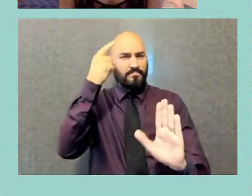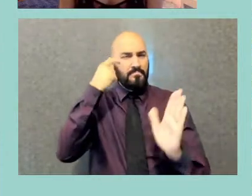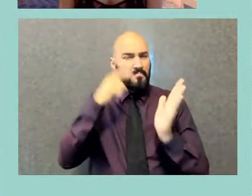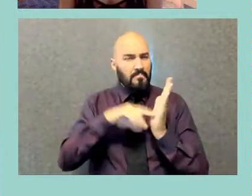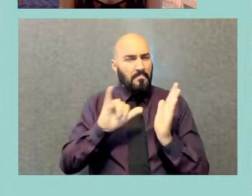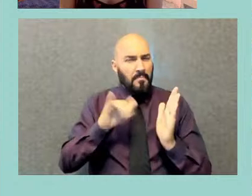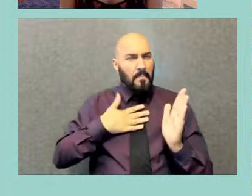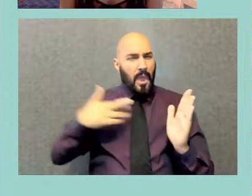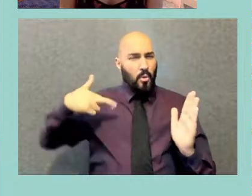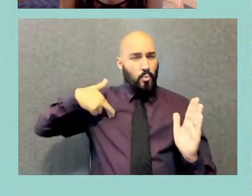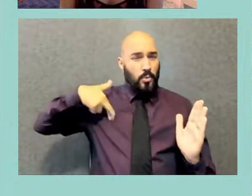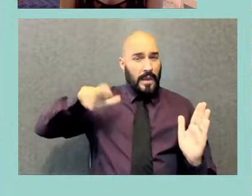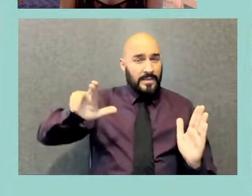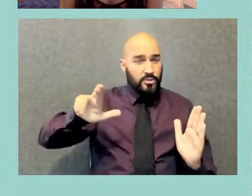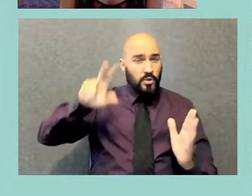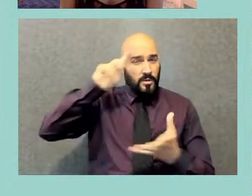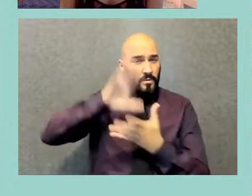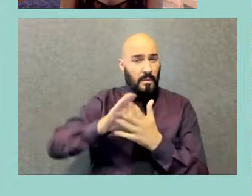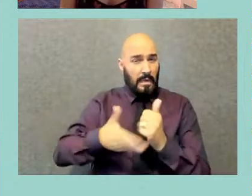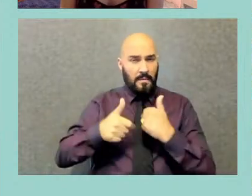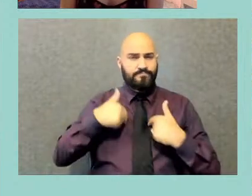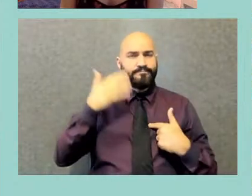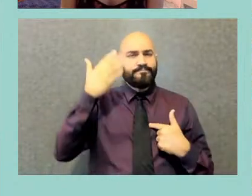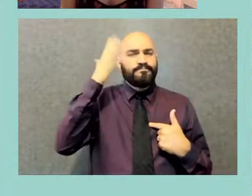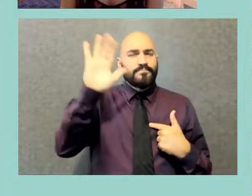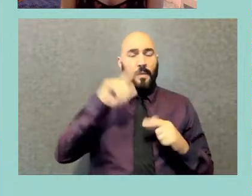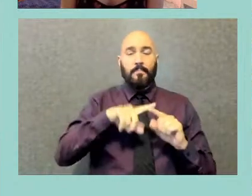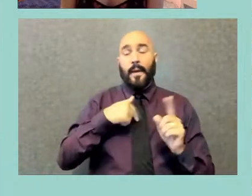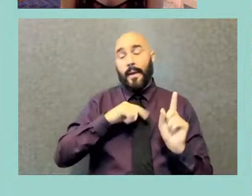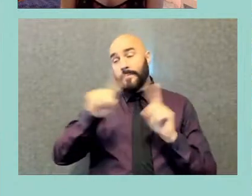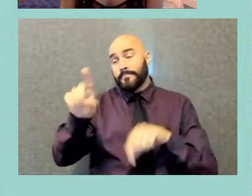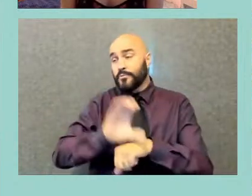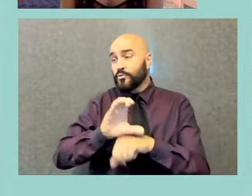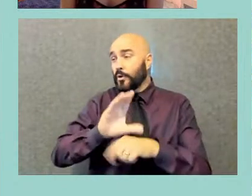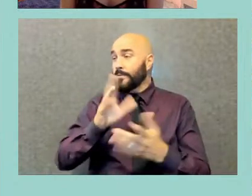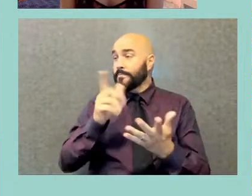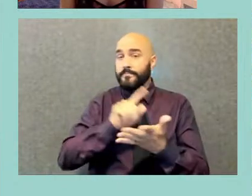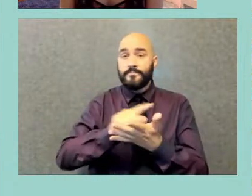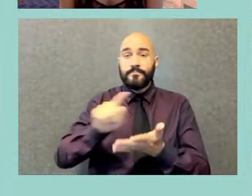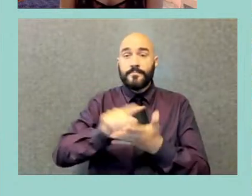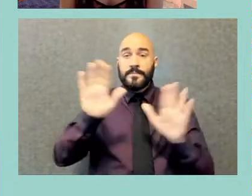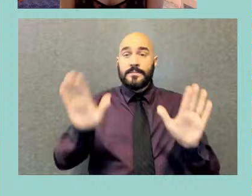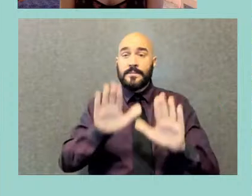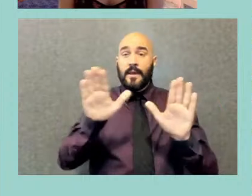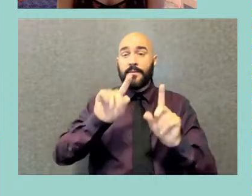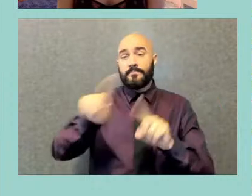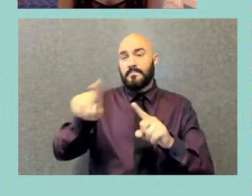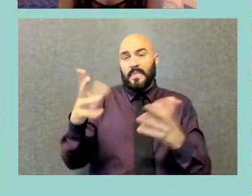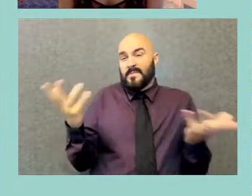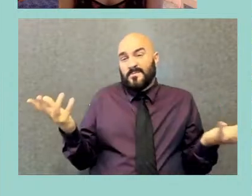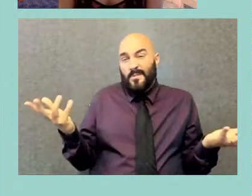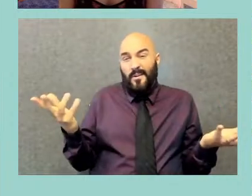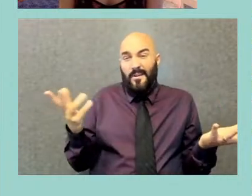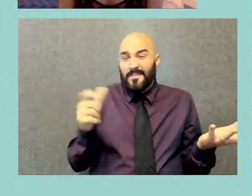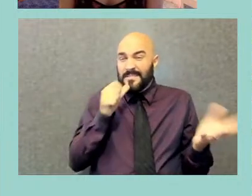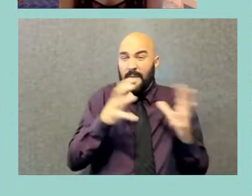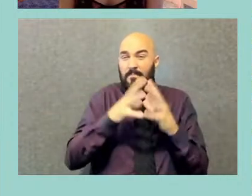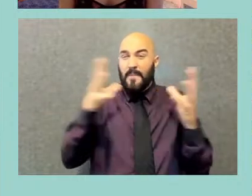I was brought to each Sunday, and not much more. And then I went to my first middle school